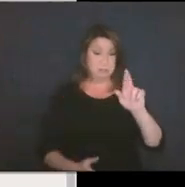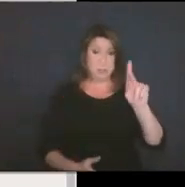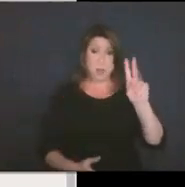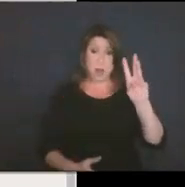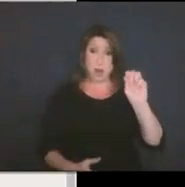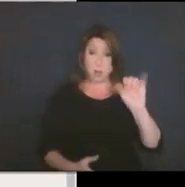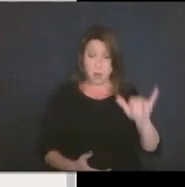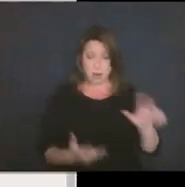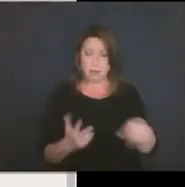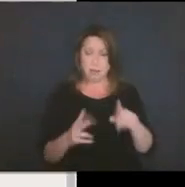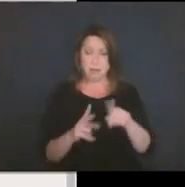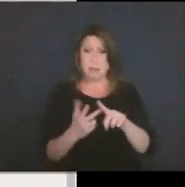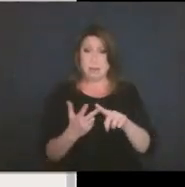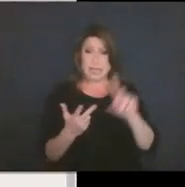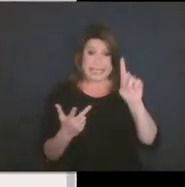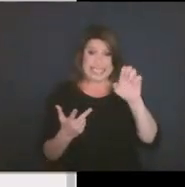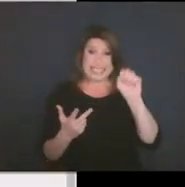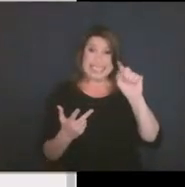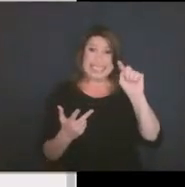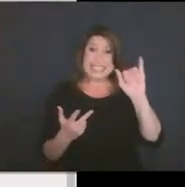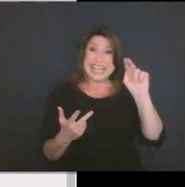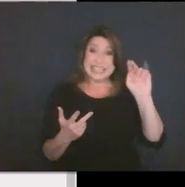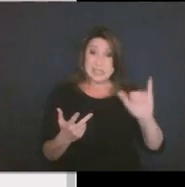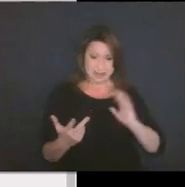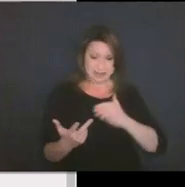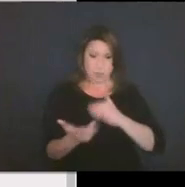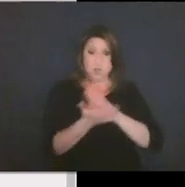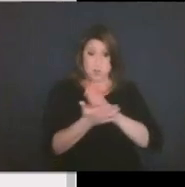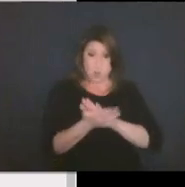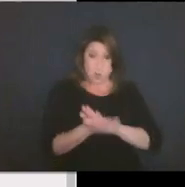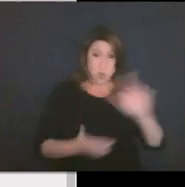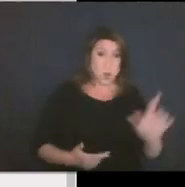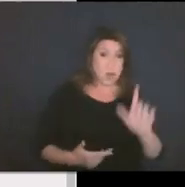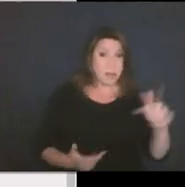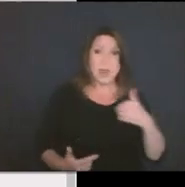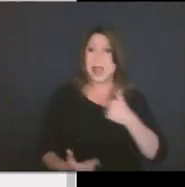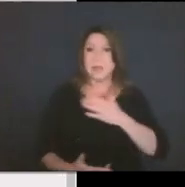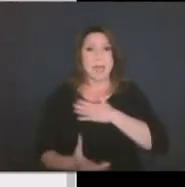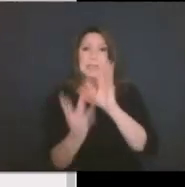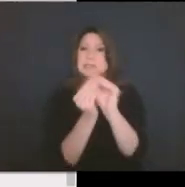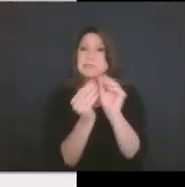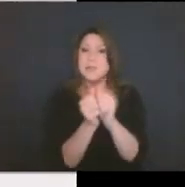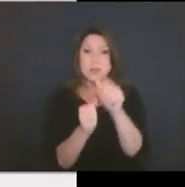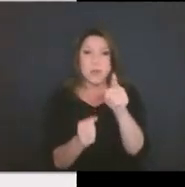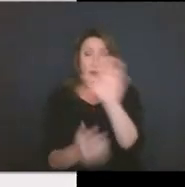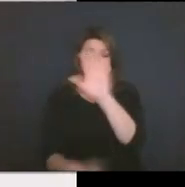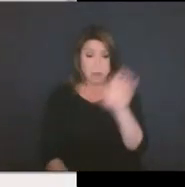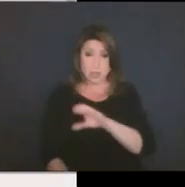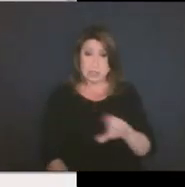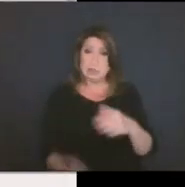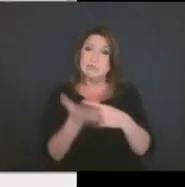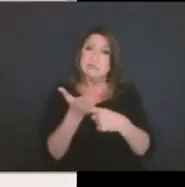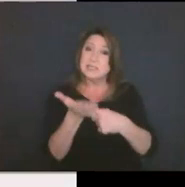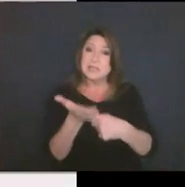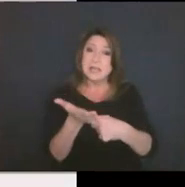Destiny. Check out from our library webpage. I am happy to meet you on Zoom to be able to help you with any of